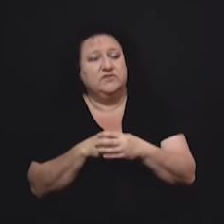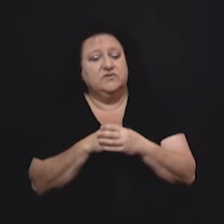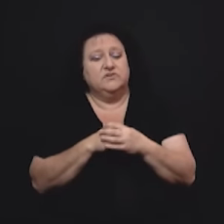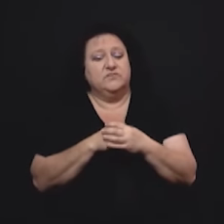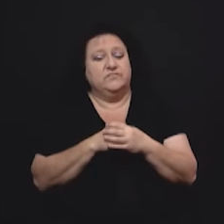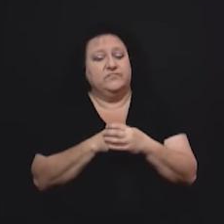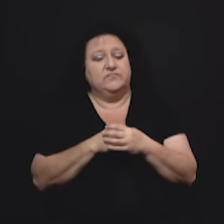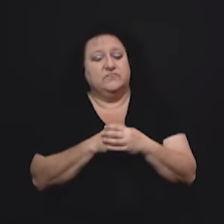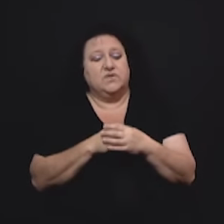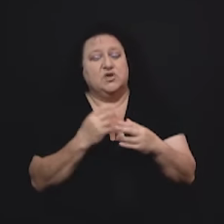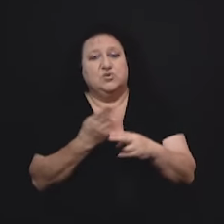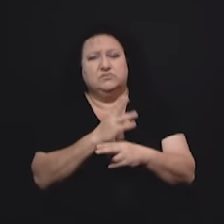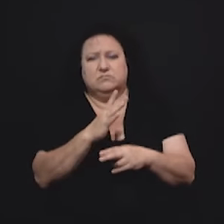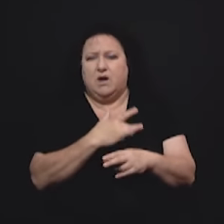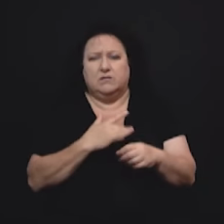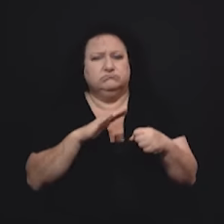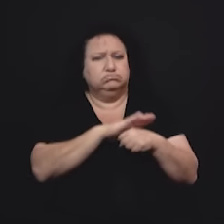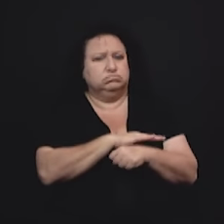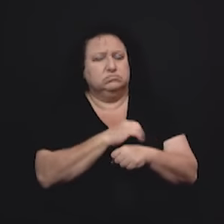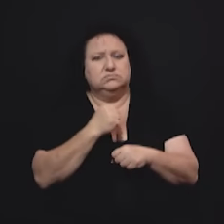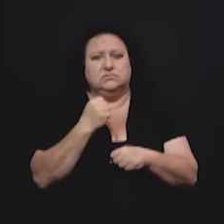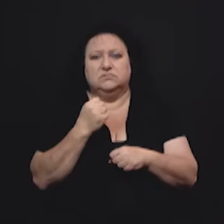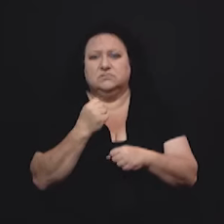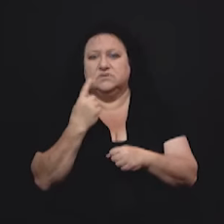whole heart,